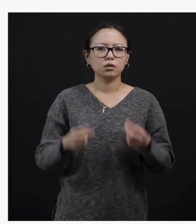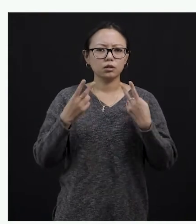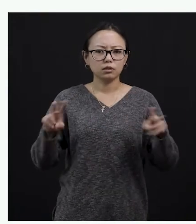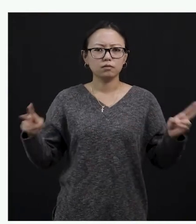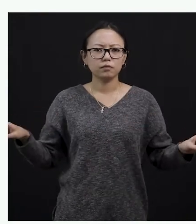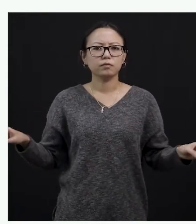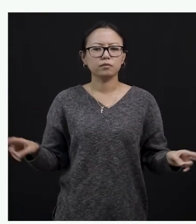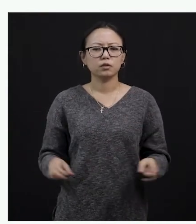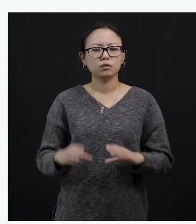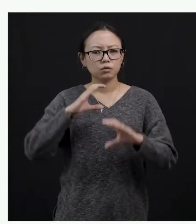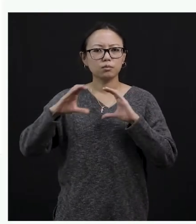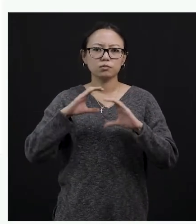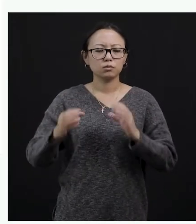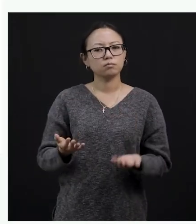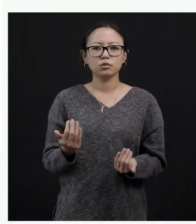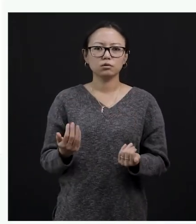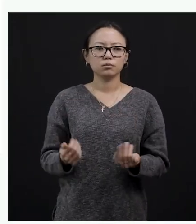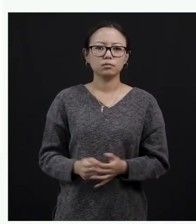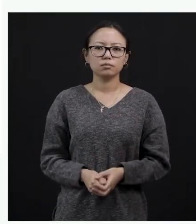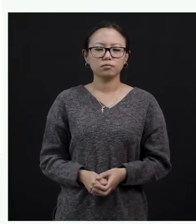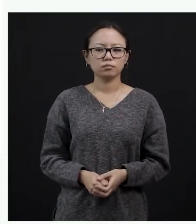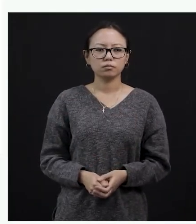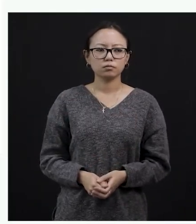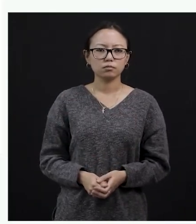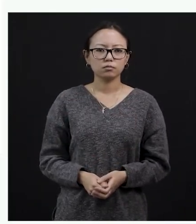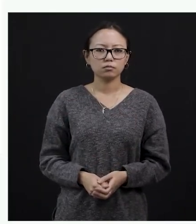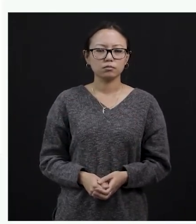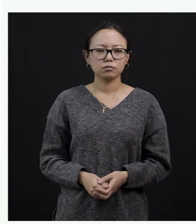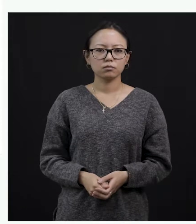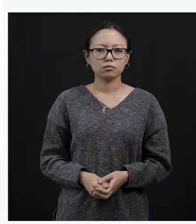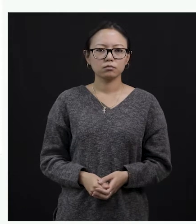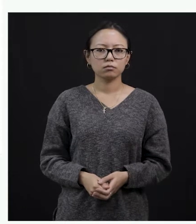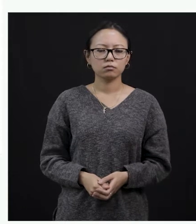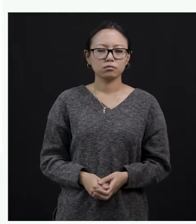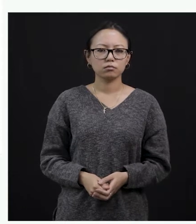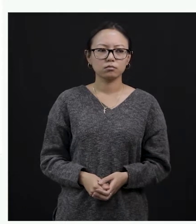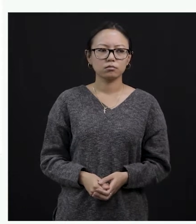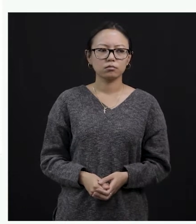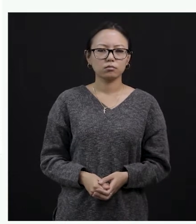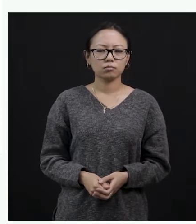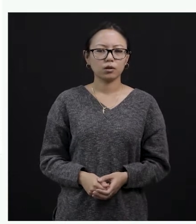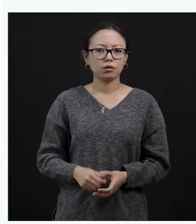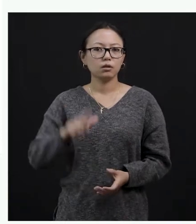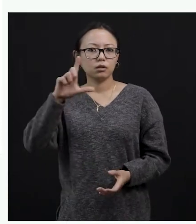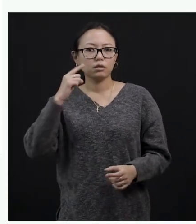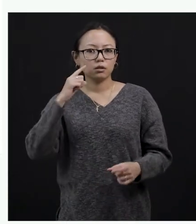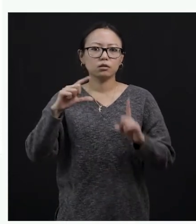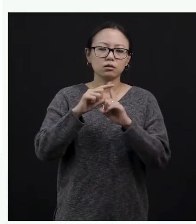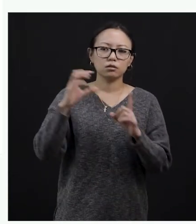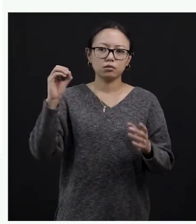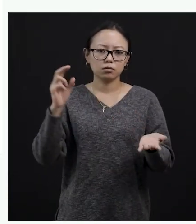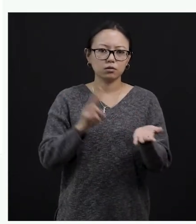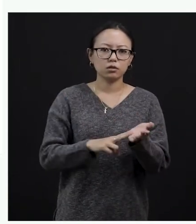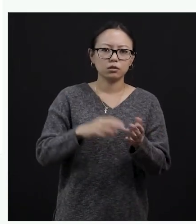to do communication. So now coming back to Lidong, after she saw the letter